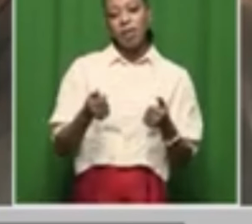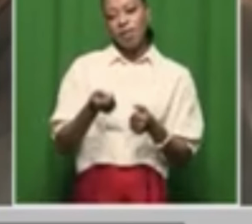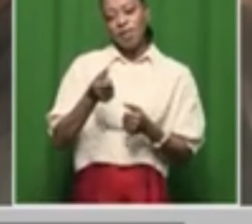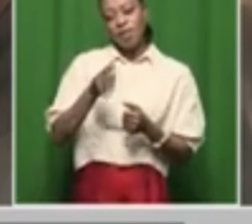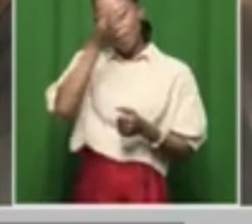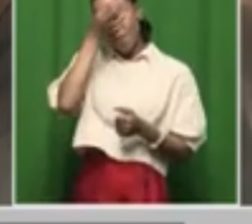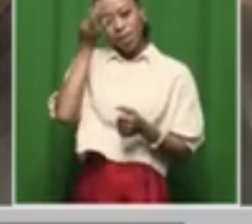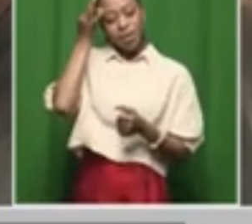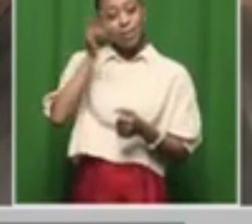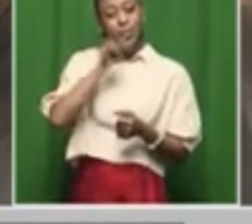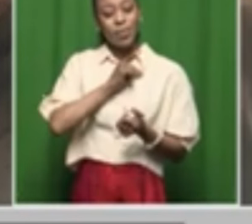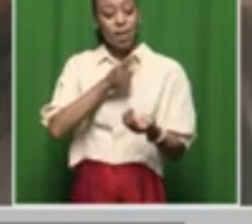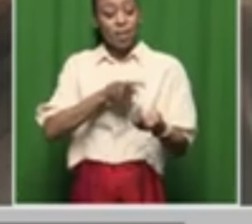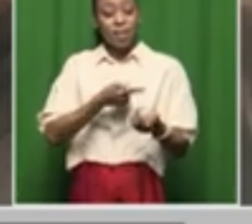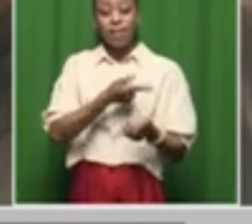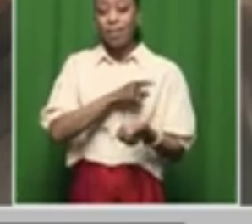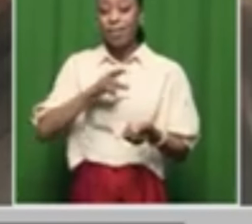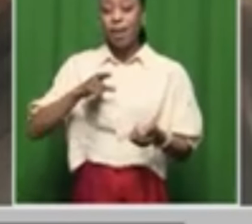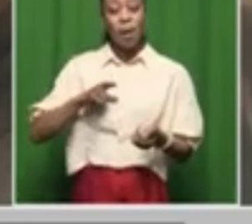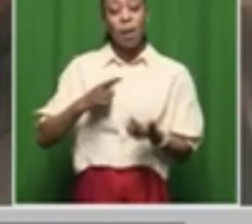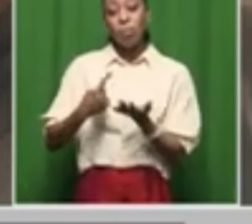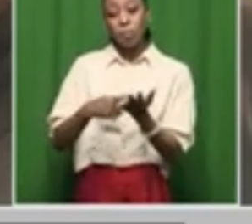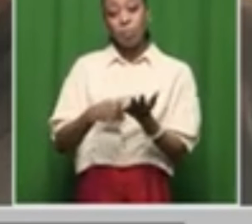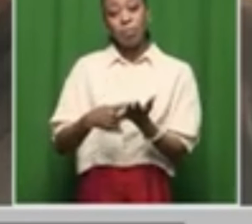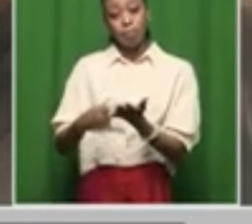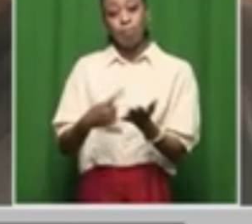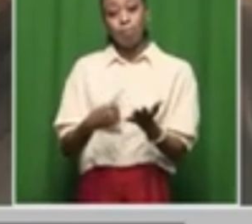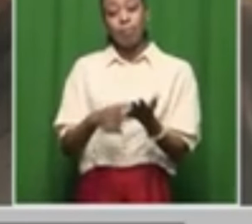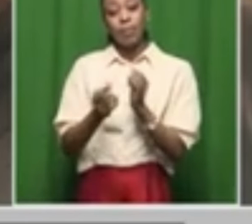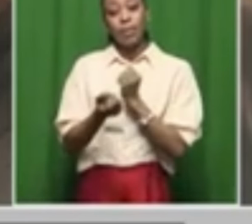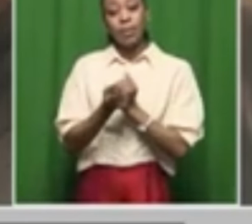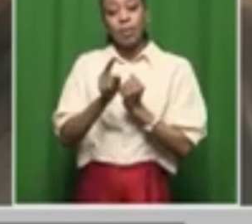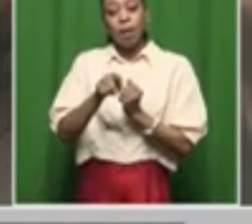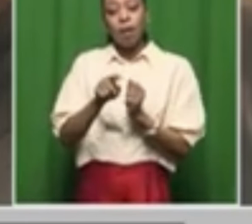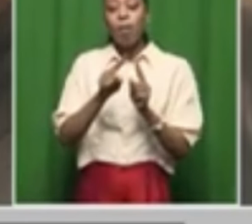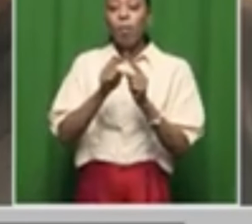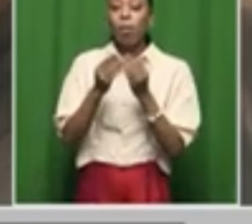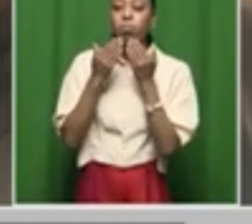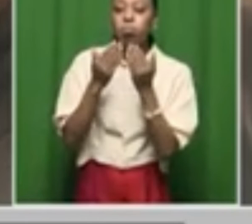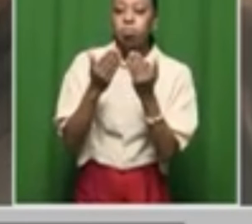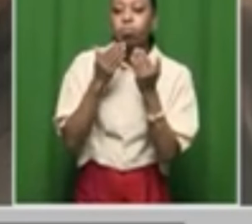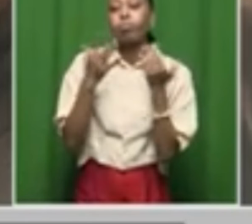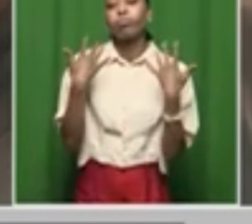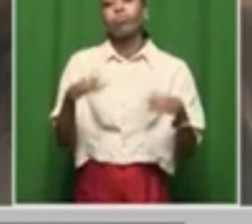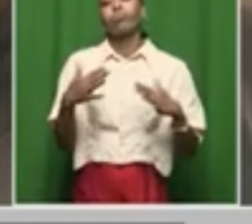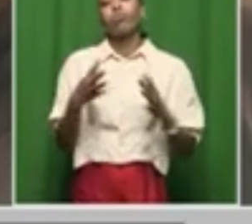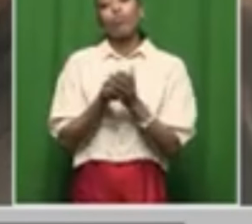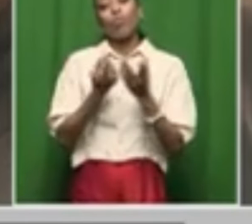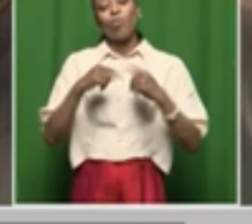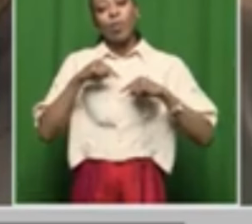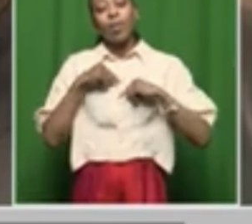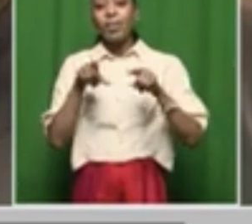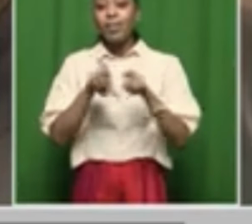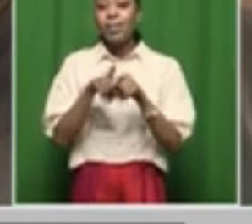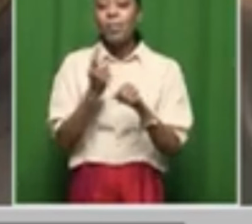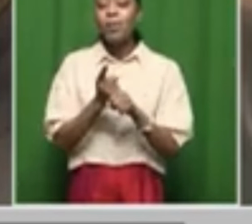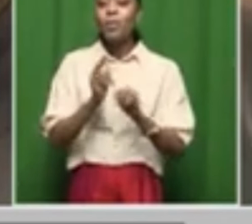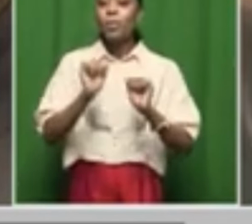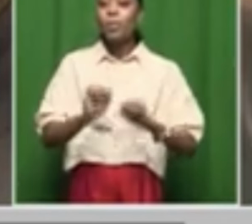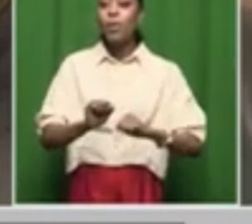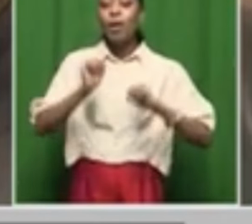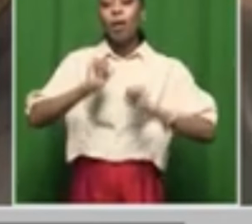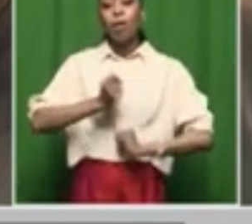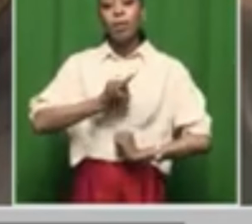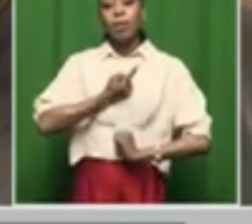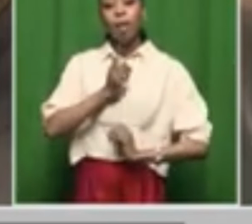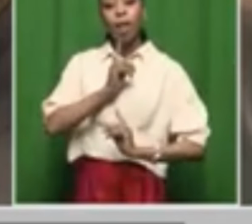because it's a long, protracted discussion that needs to be held. But we thank you. We thank you for being with us, for allowing yourself to answer